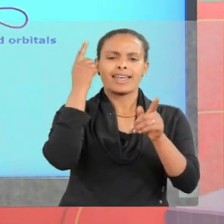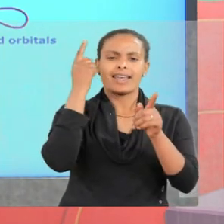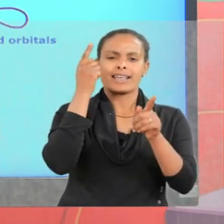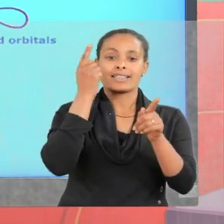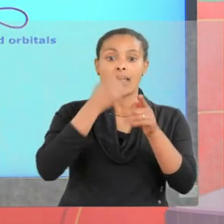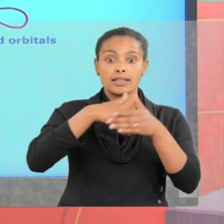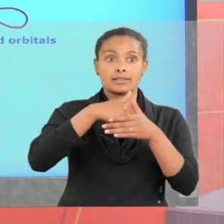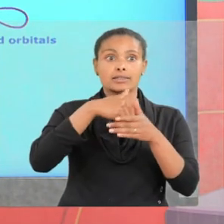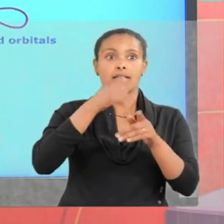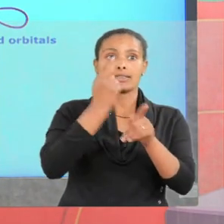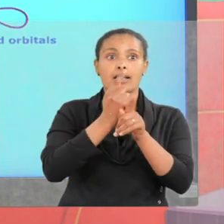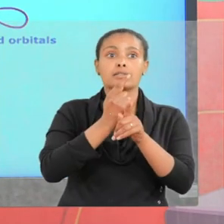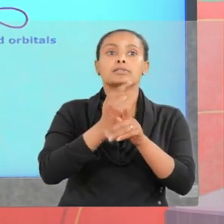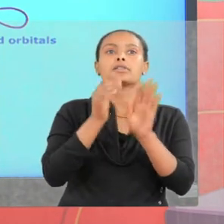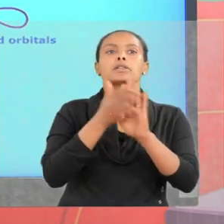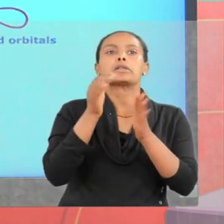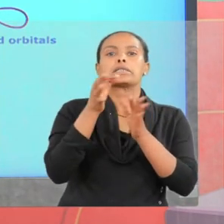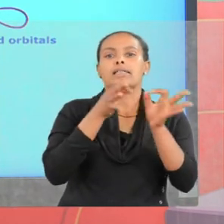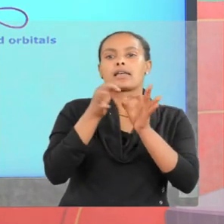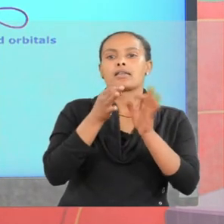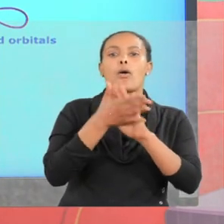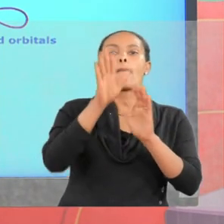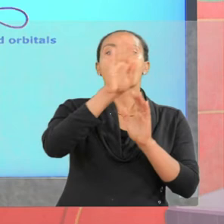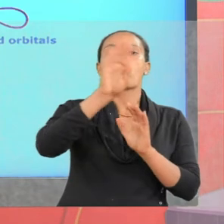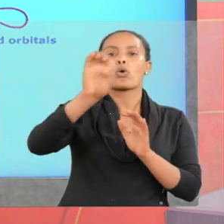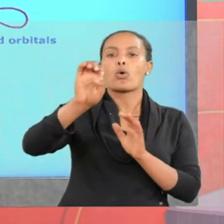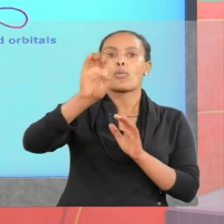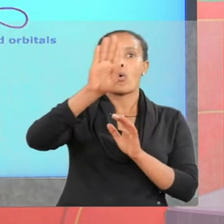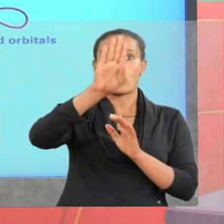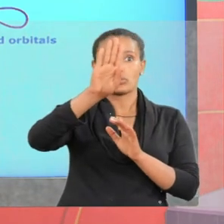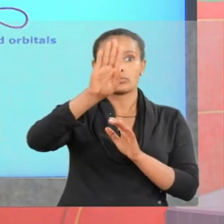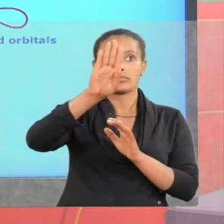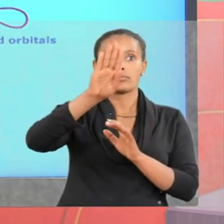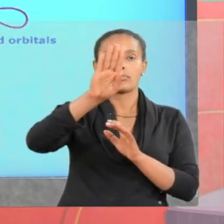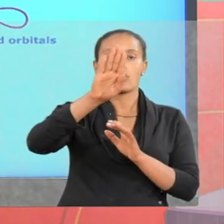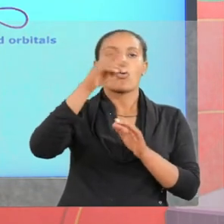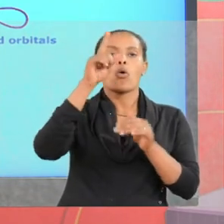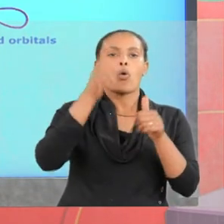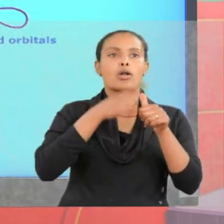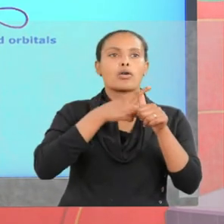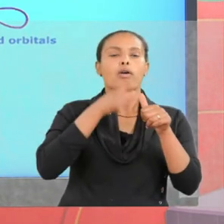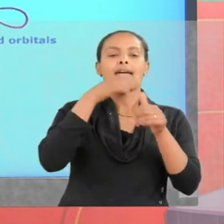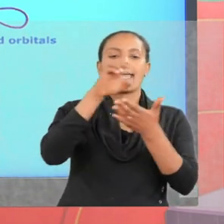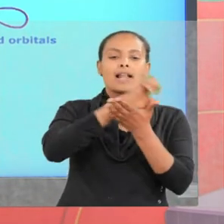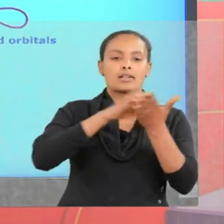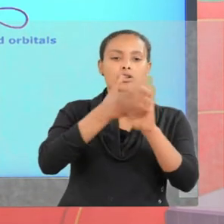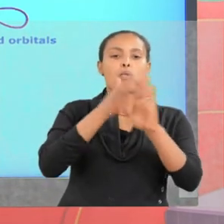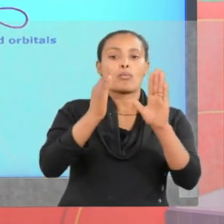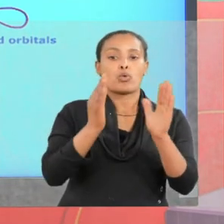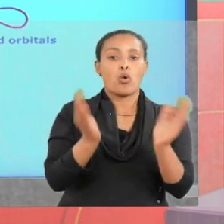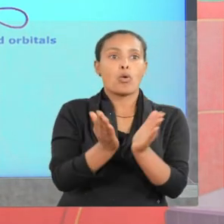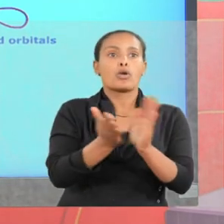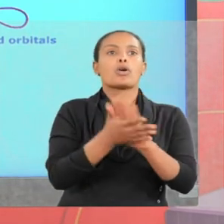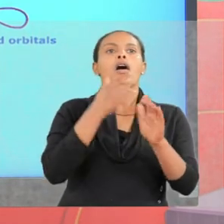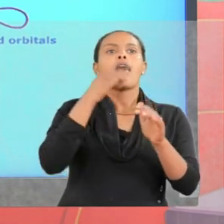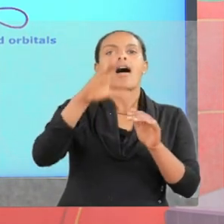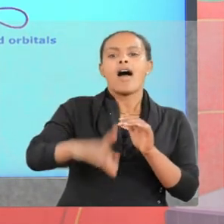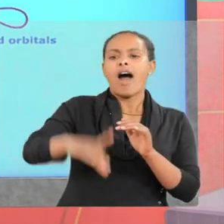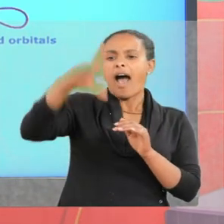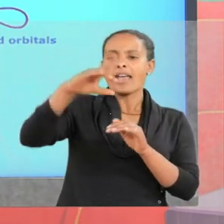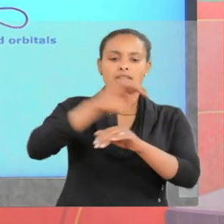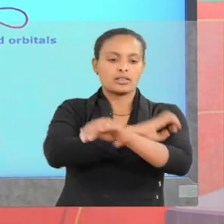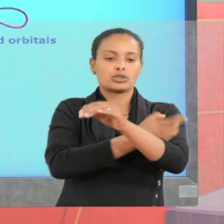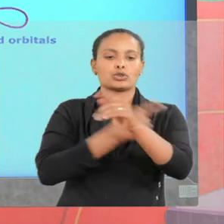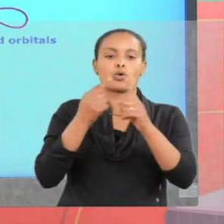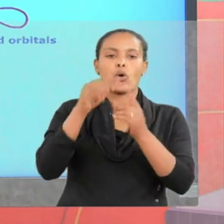Excited state electronic configuration of boron is this, you see? One of the electron promoted to high energy